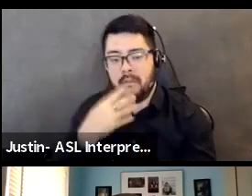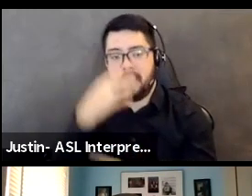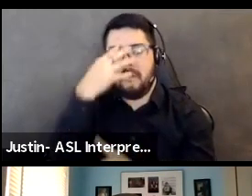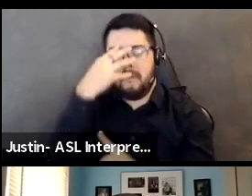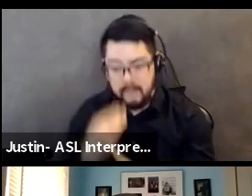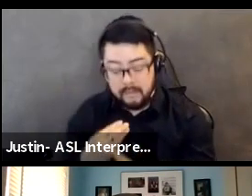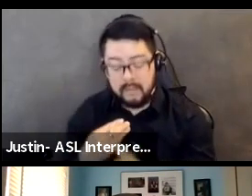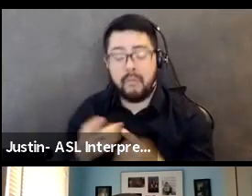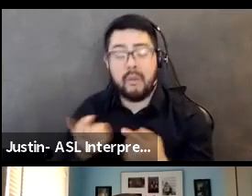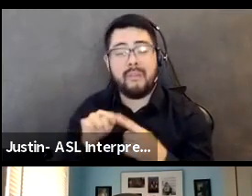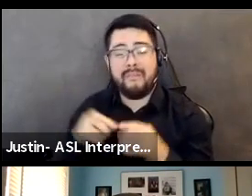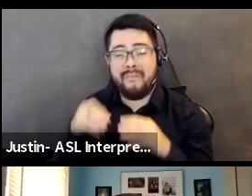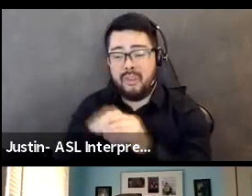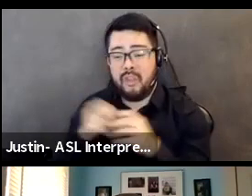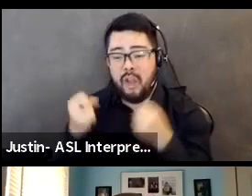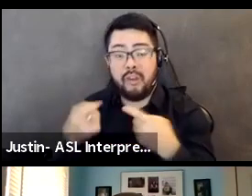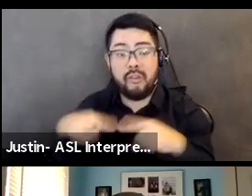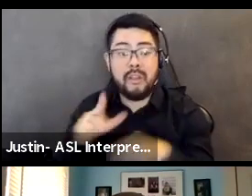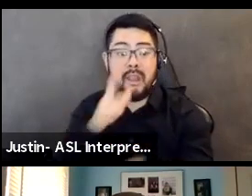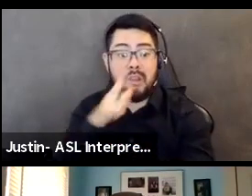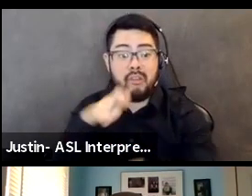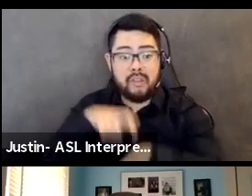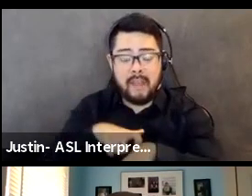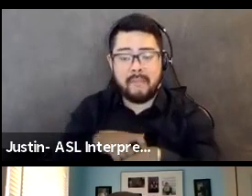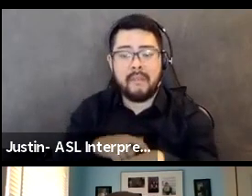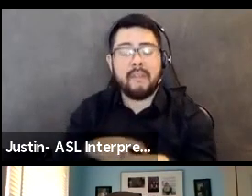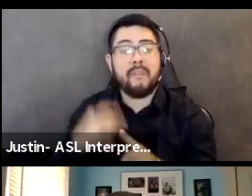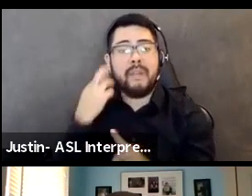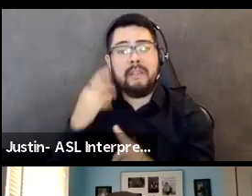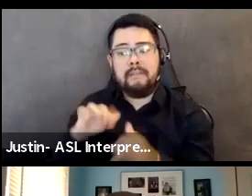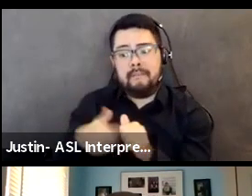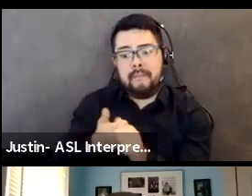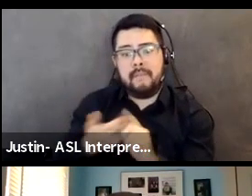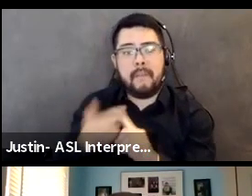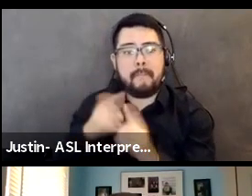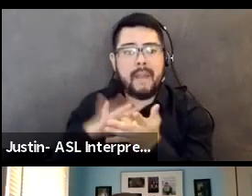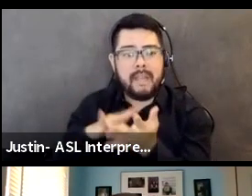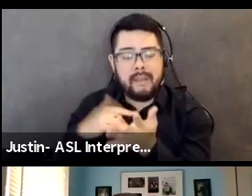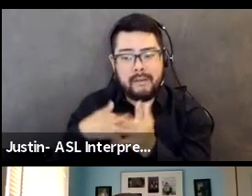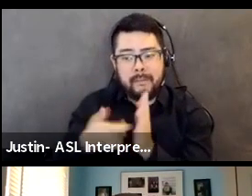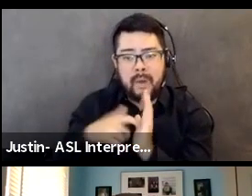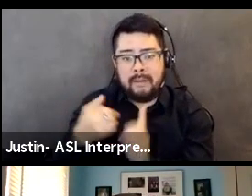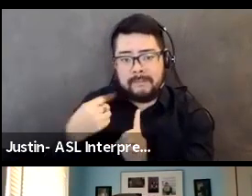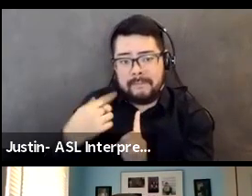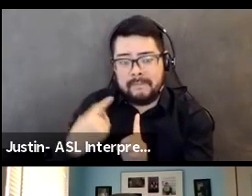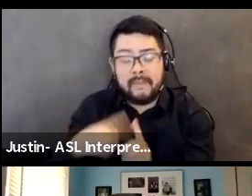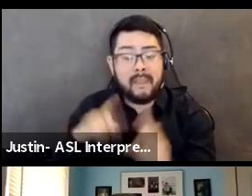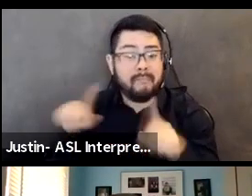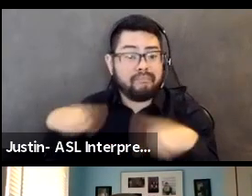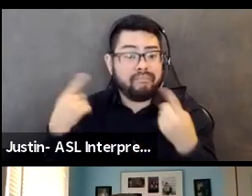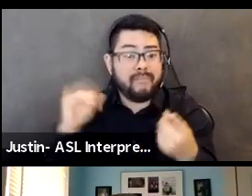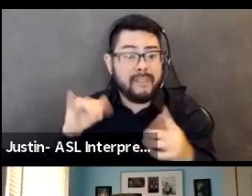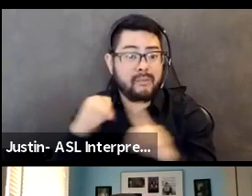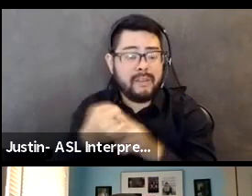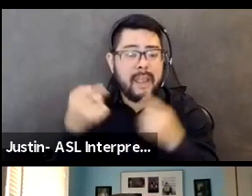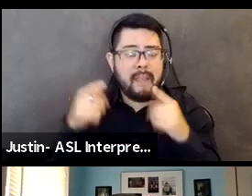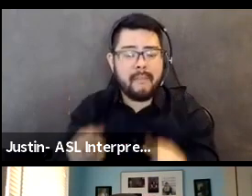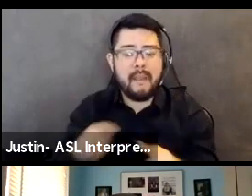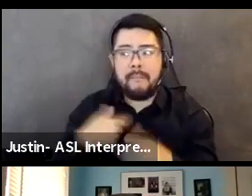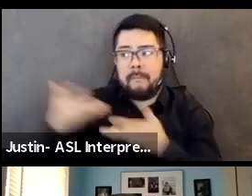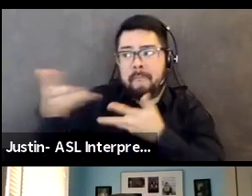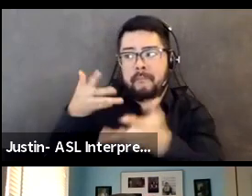lunch this was based on some medic some medication i was taking and ever since then i've been working with my